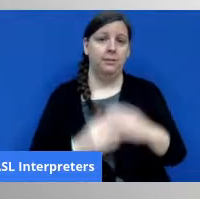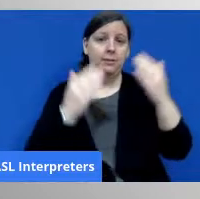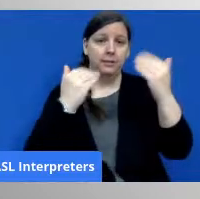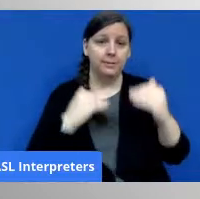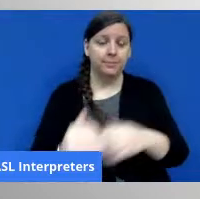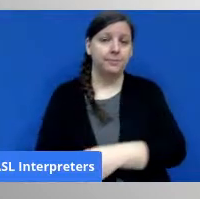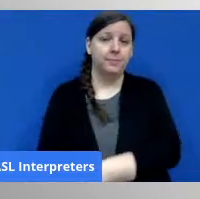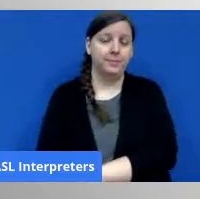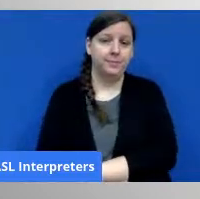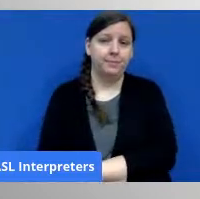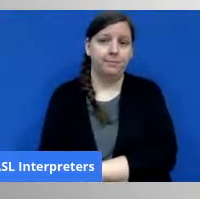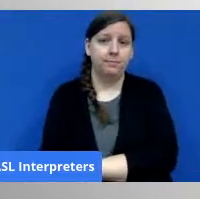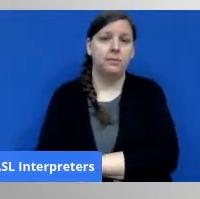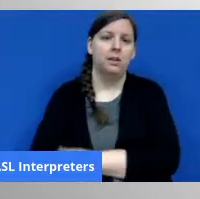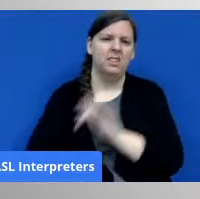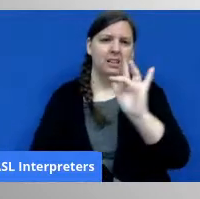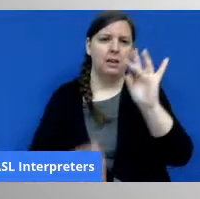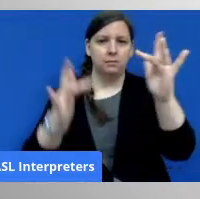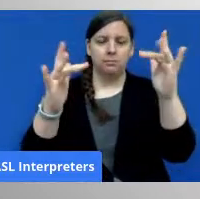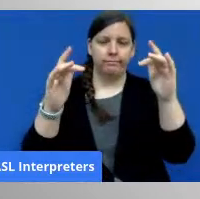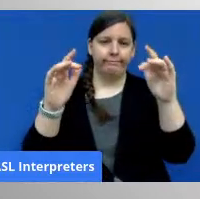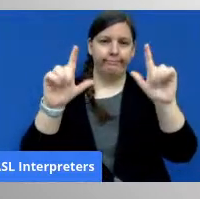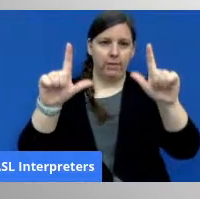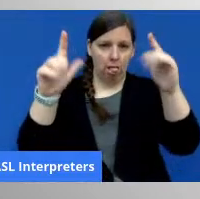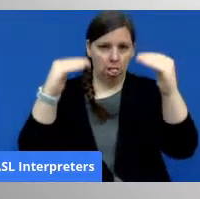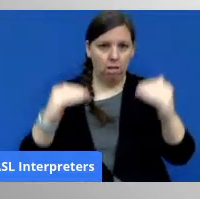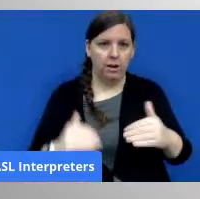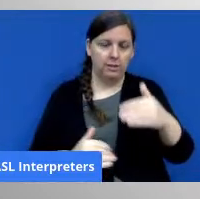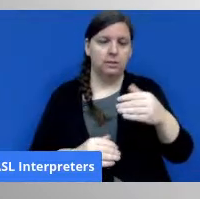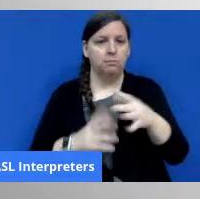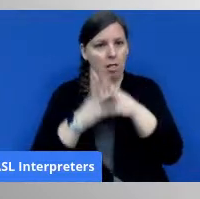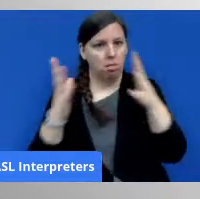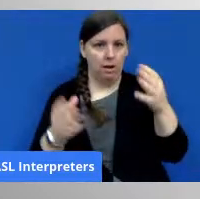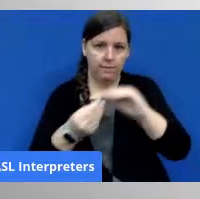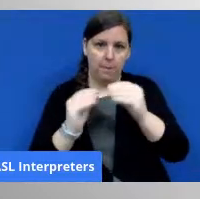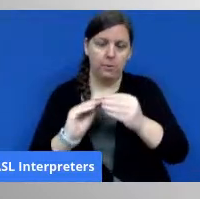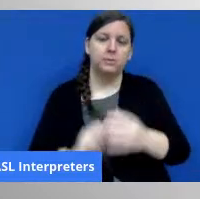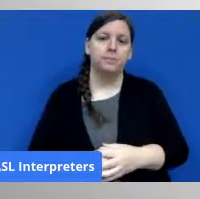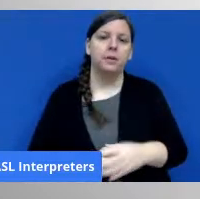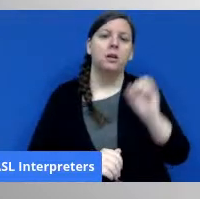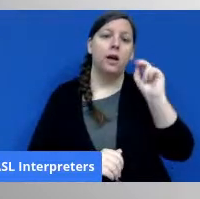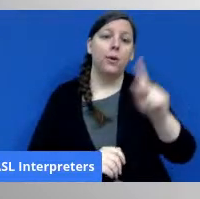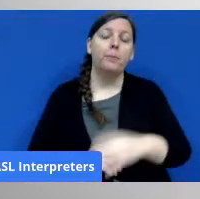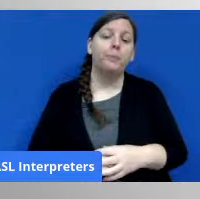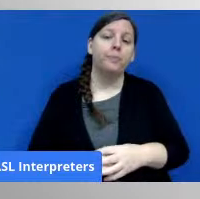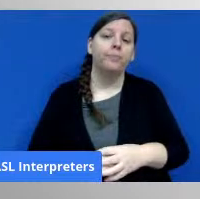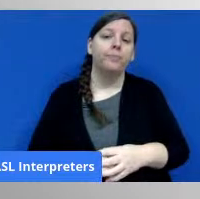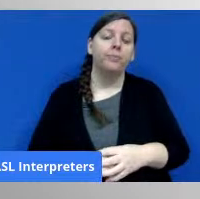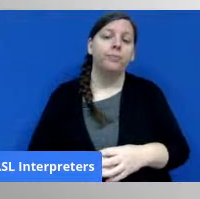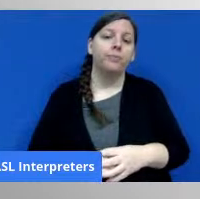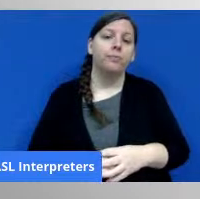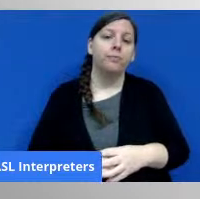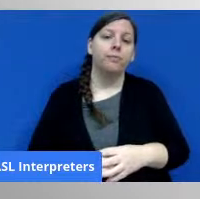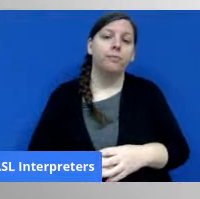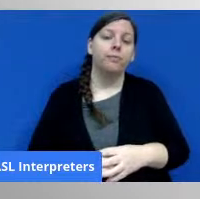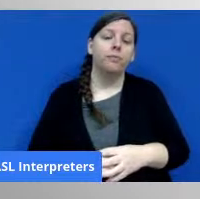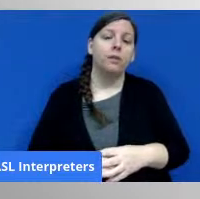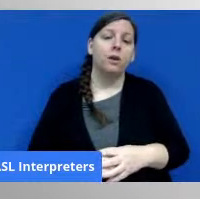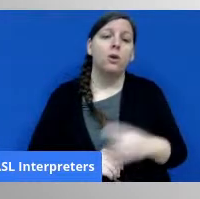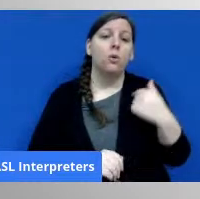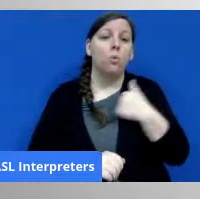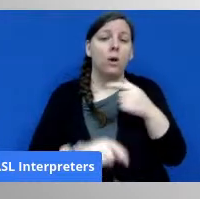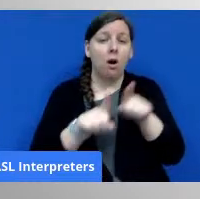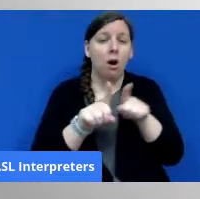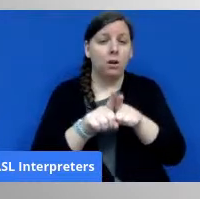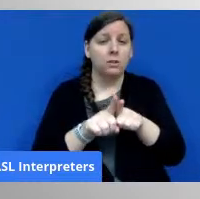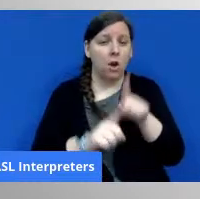The next thing, you can go ahead and click to the next one, so it's a lot of numbers. We're gonna, yeah, there we go. All right. So what we also asked about